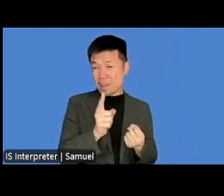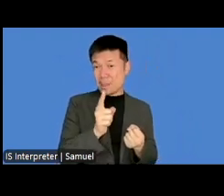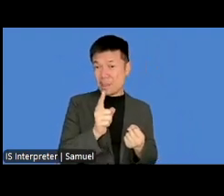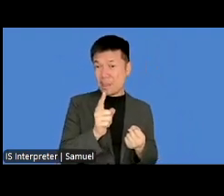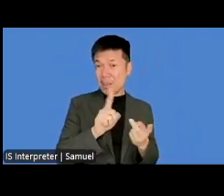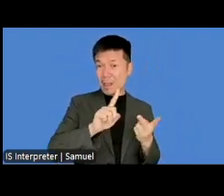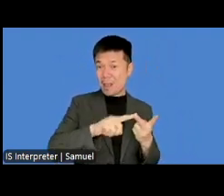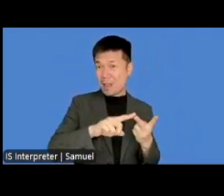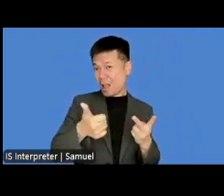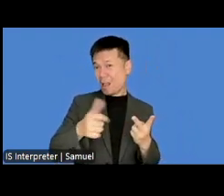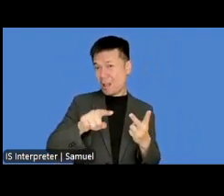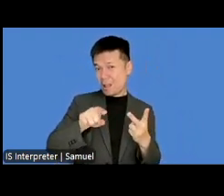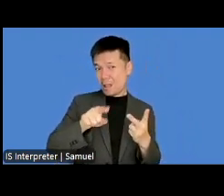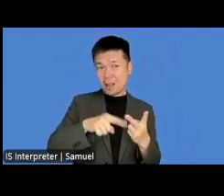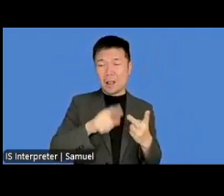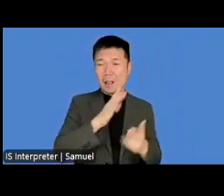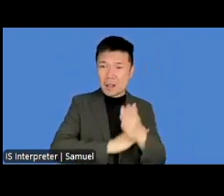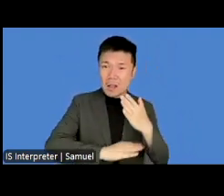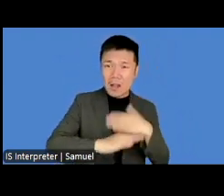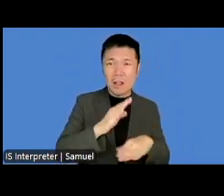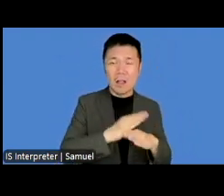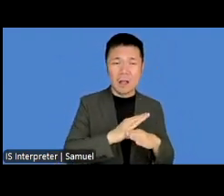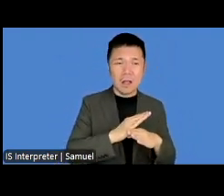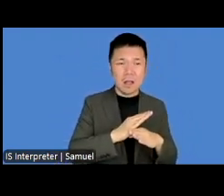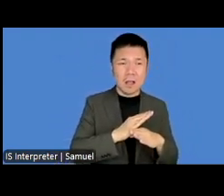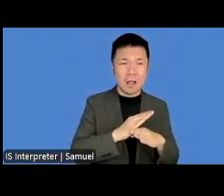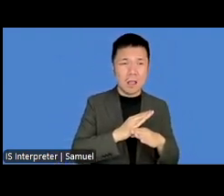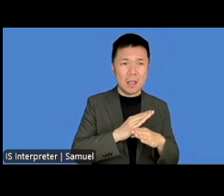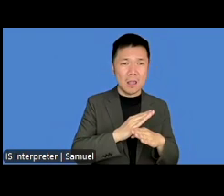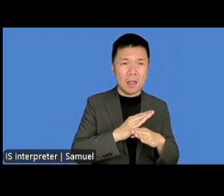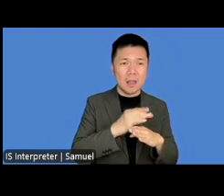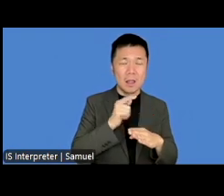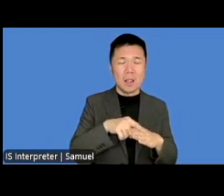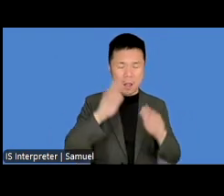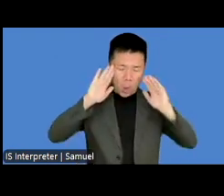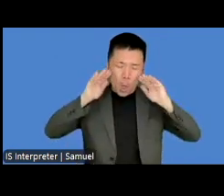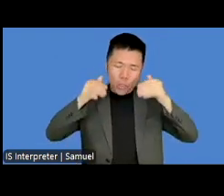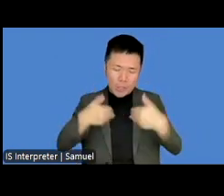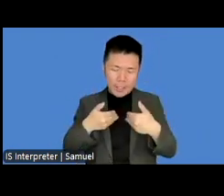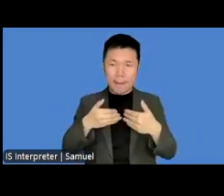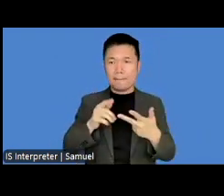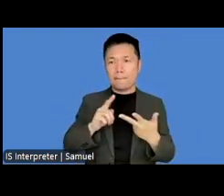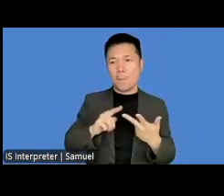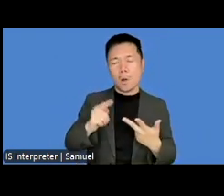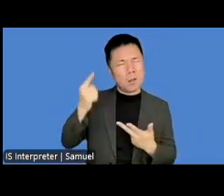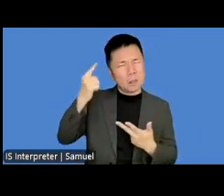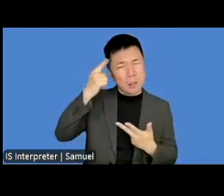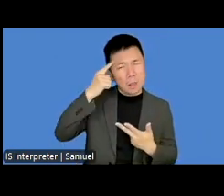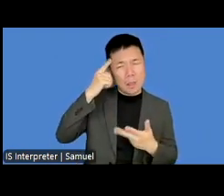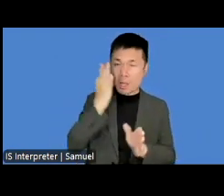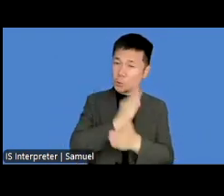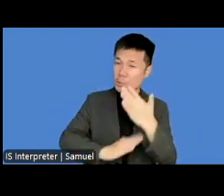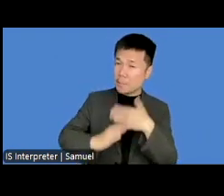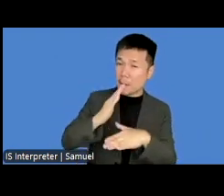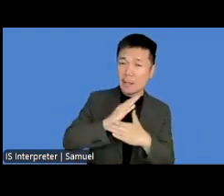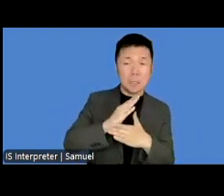with disabilities. For example, they don't have attention or care for people with autism or intellectual disabilities, or for